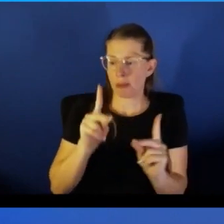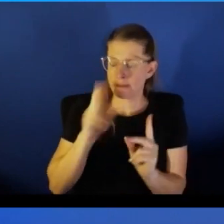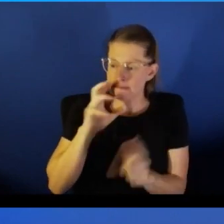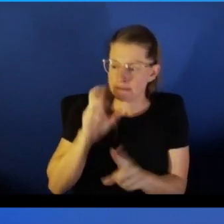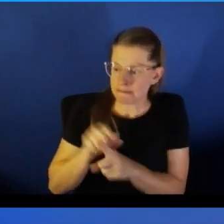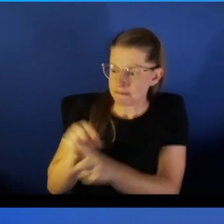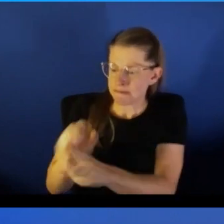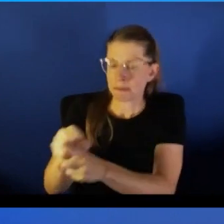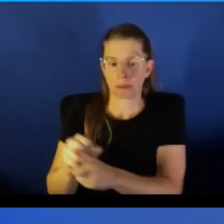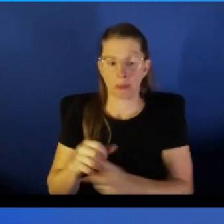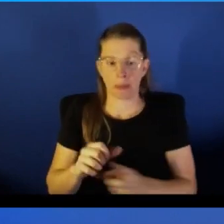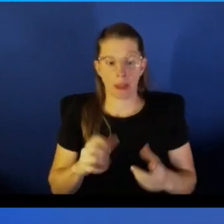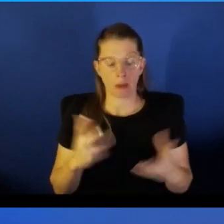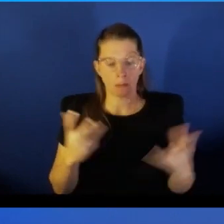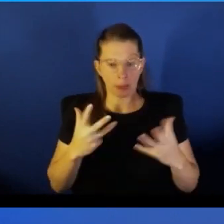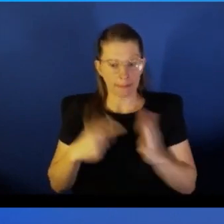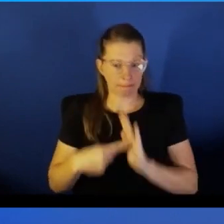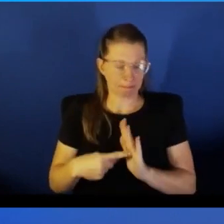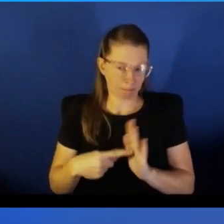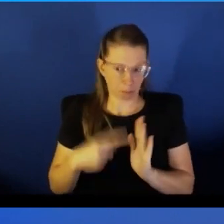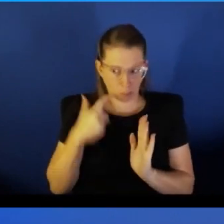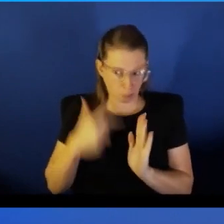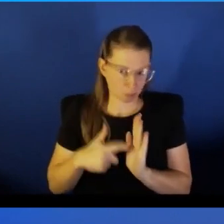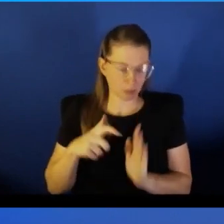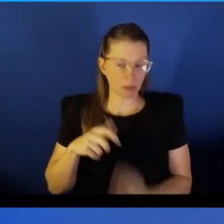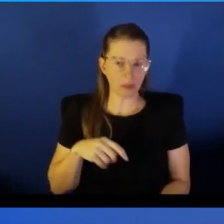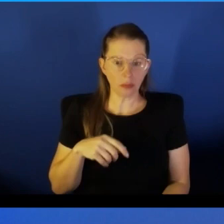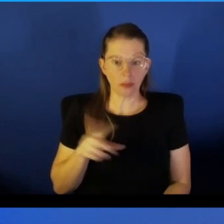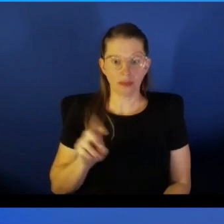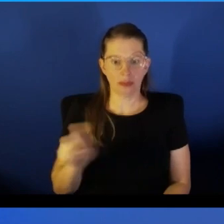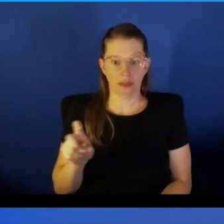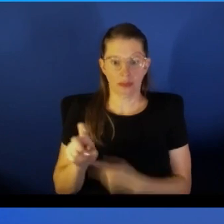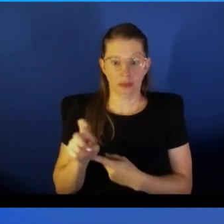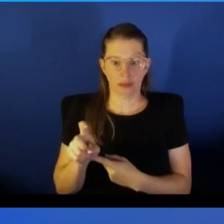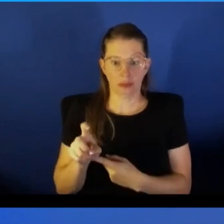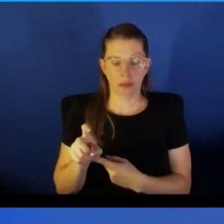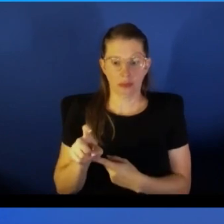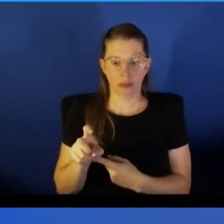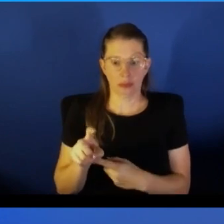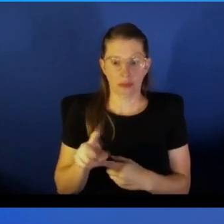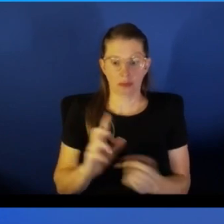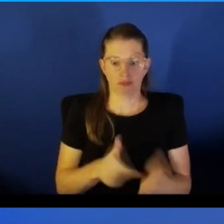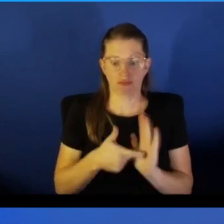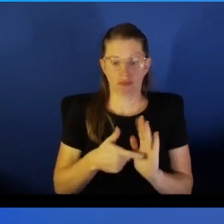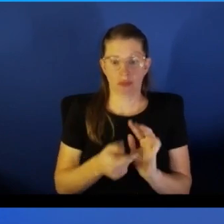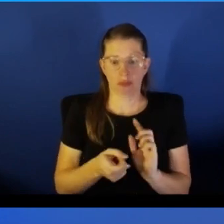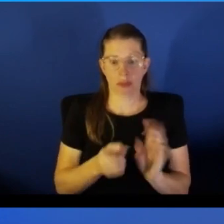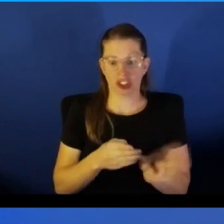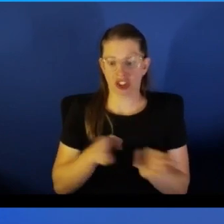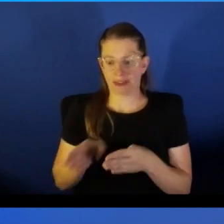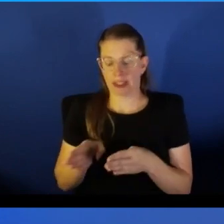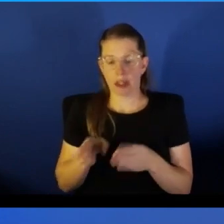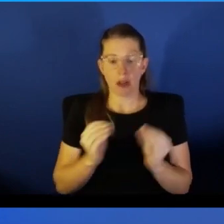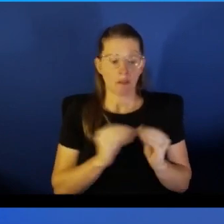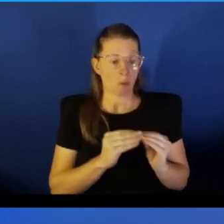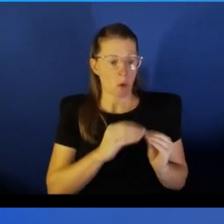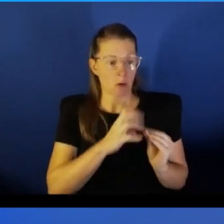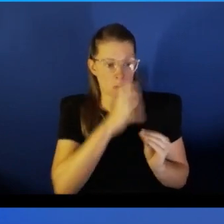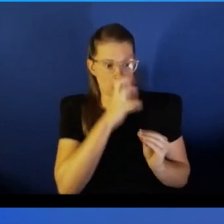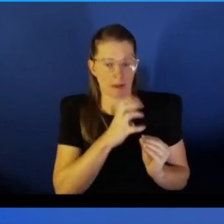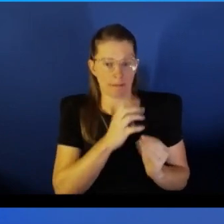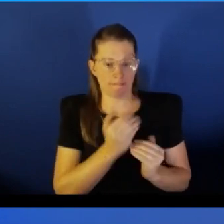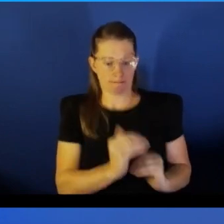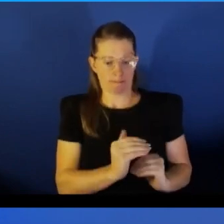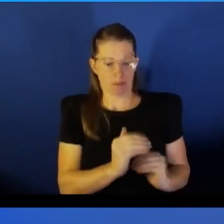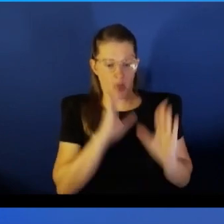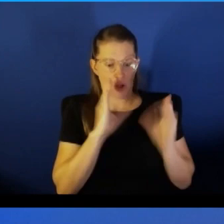piece is over the last 20 years, the diagnostic criteria has shifted. And so moving from a more restrictive autistic disorder